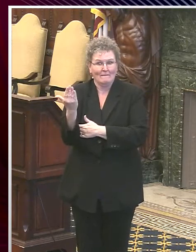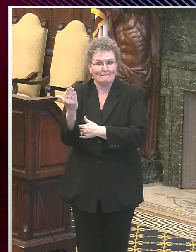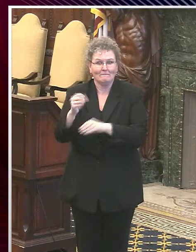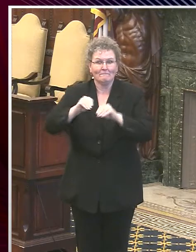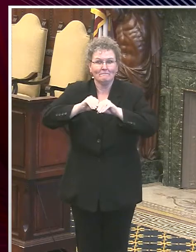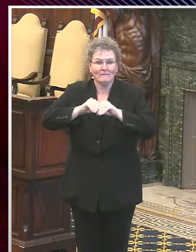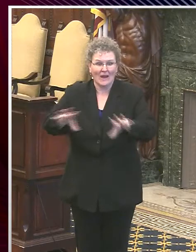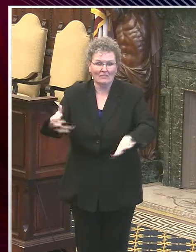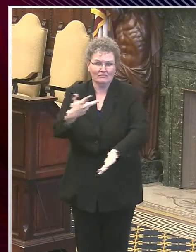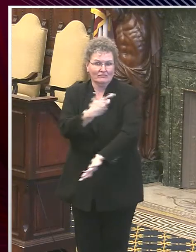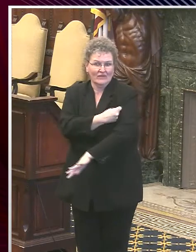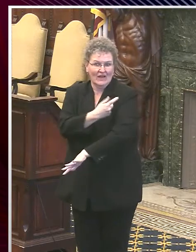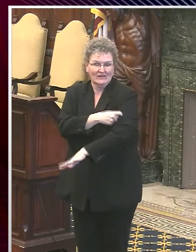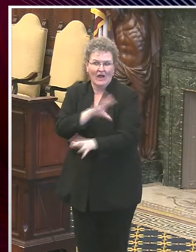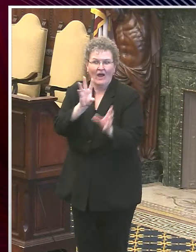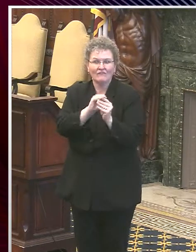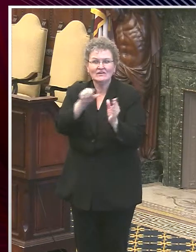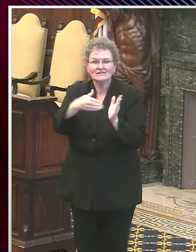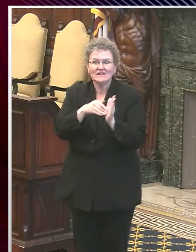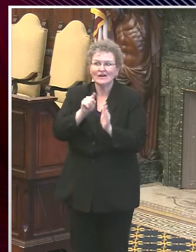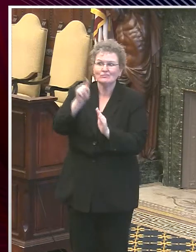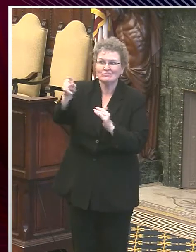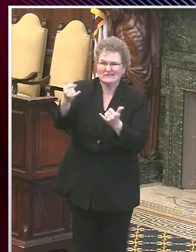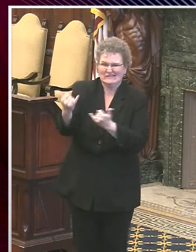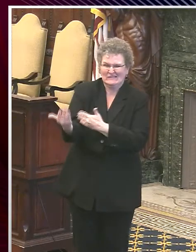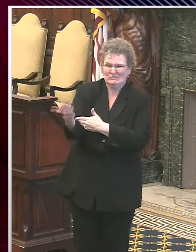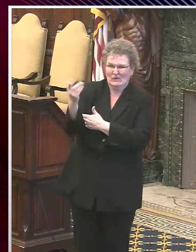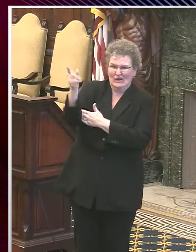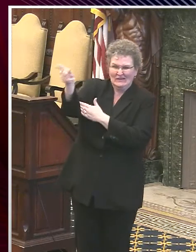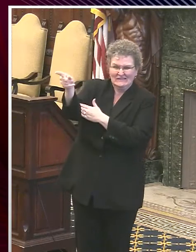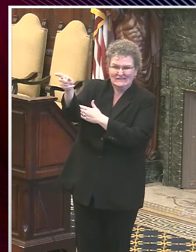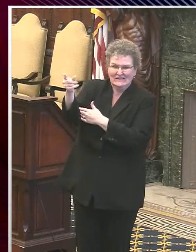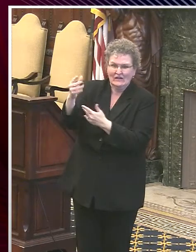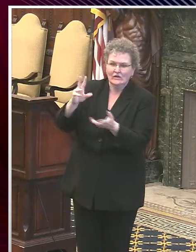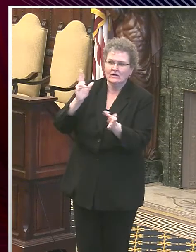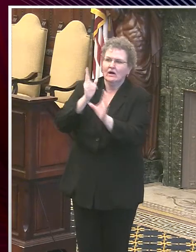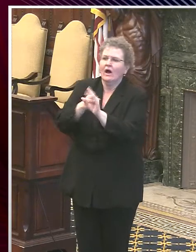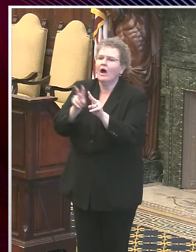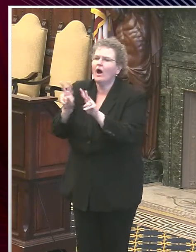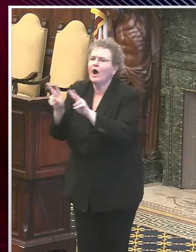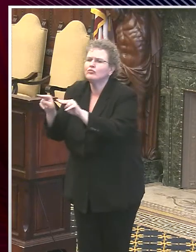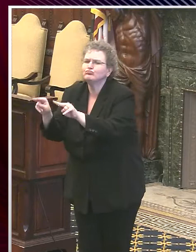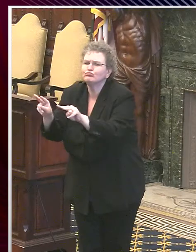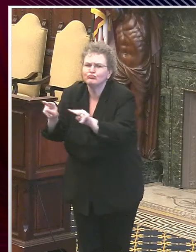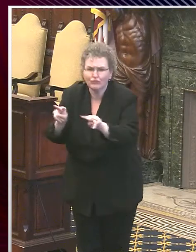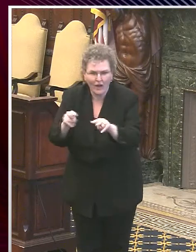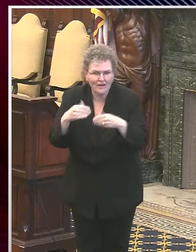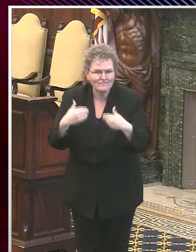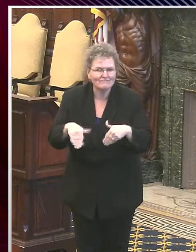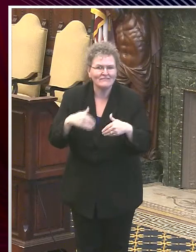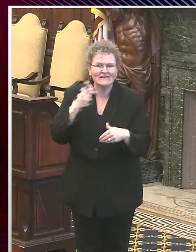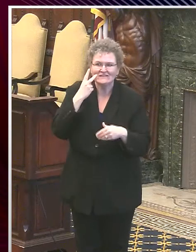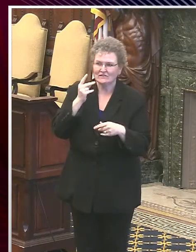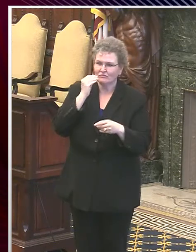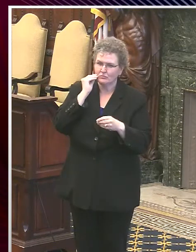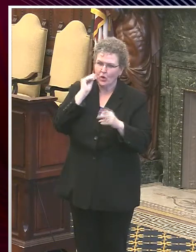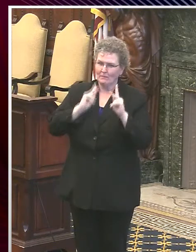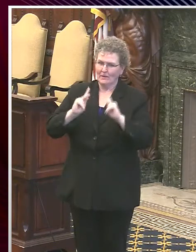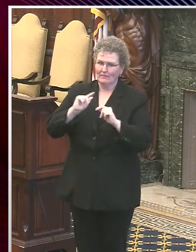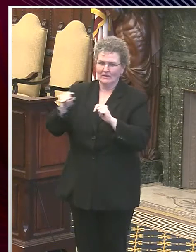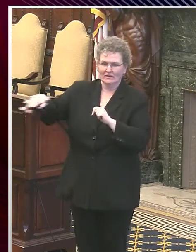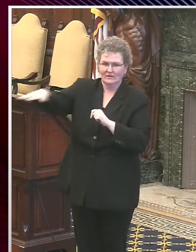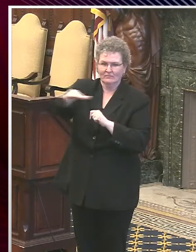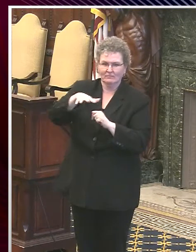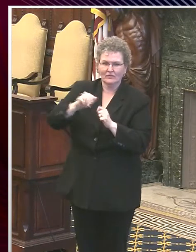site at the Convention Center. We were honored to take part in the tour of the site with new Secretary of U.S. Homeland Security,